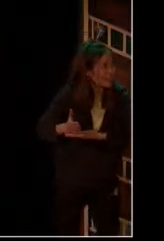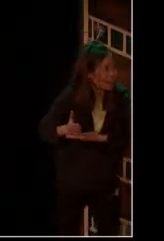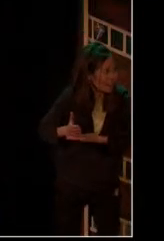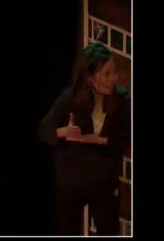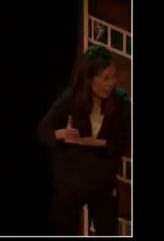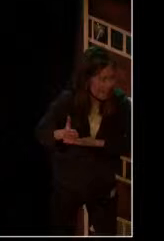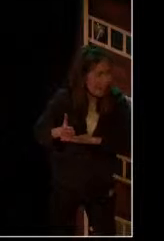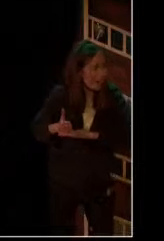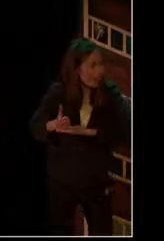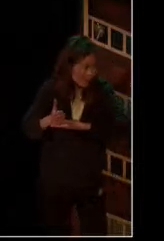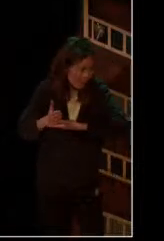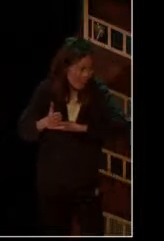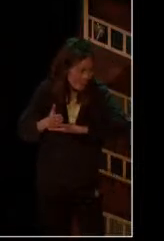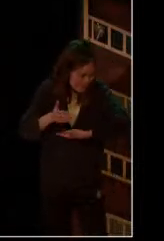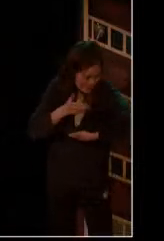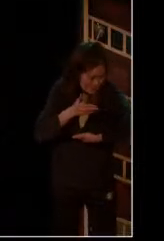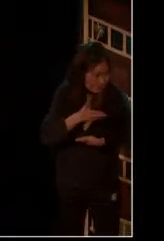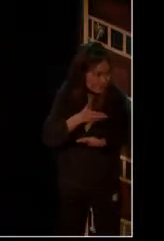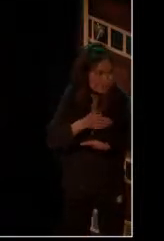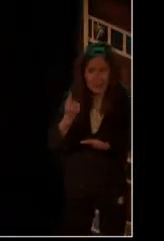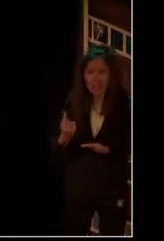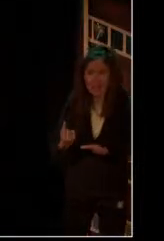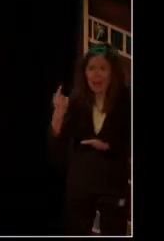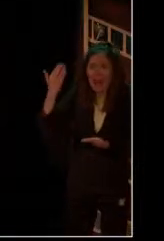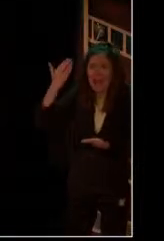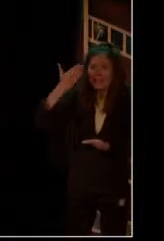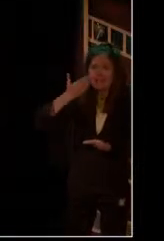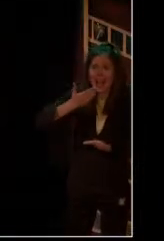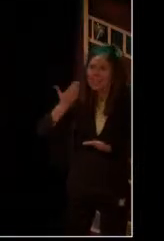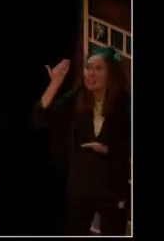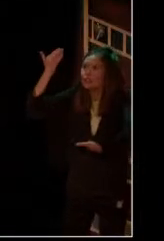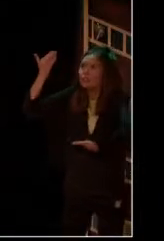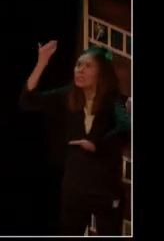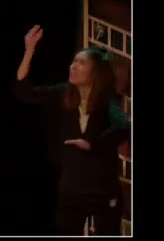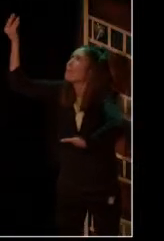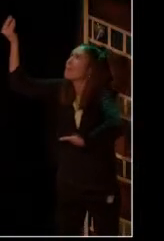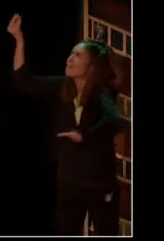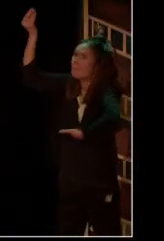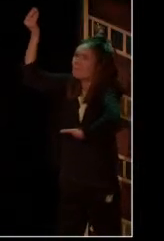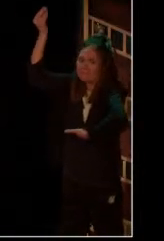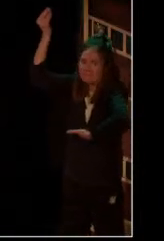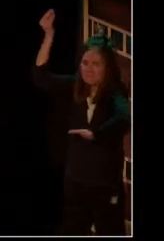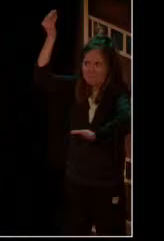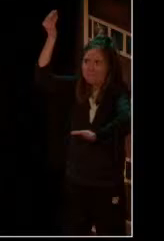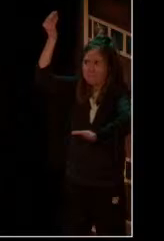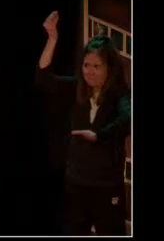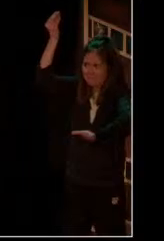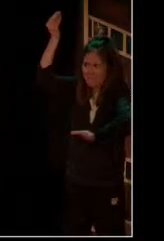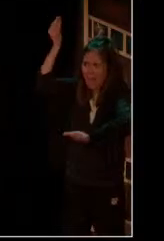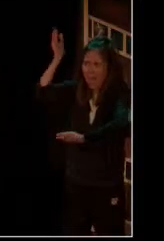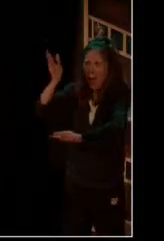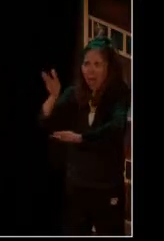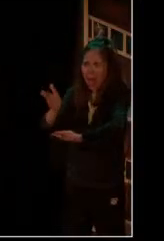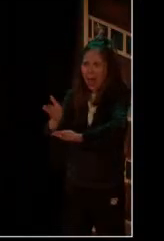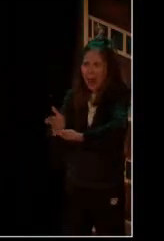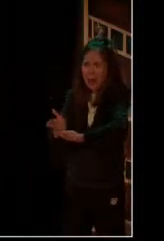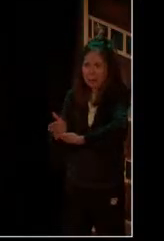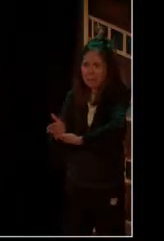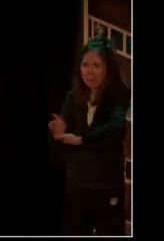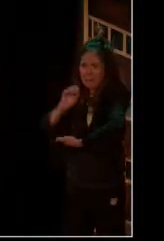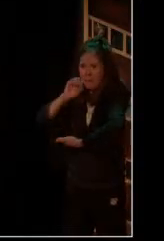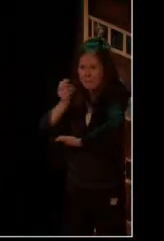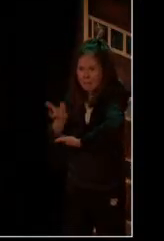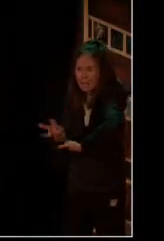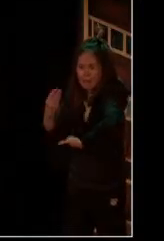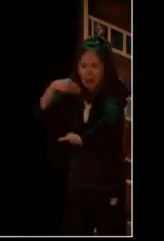but for this once, though superstitiously, I will be moved by it. I do